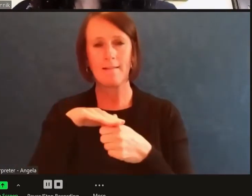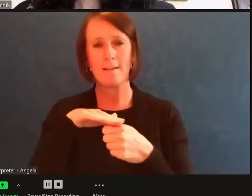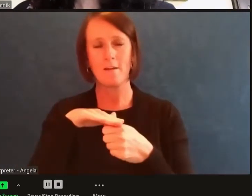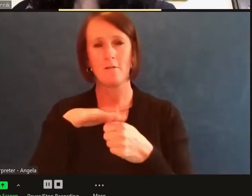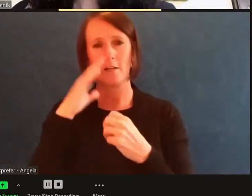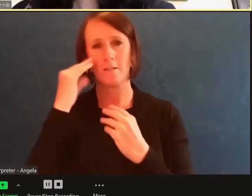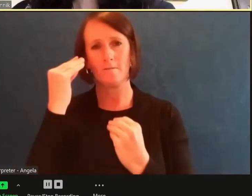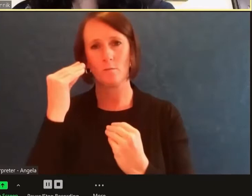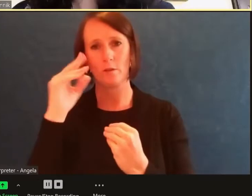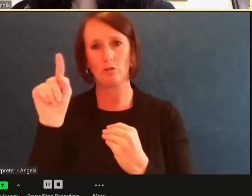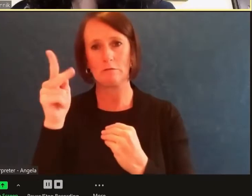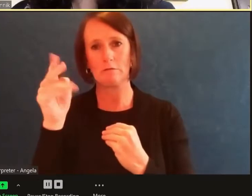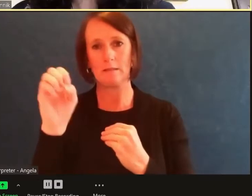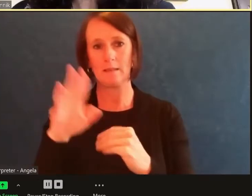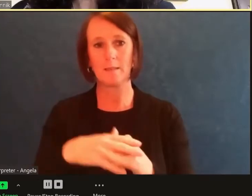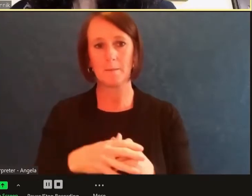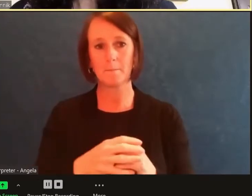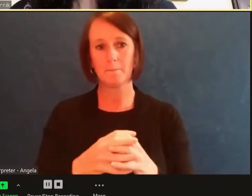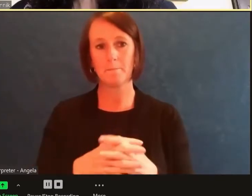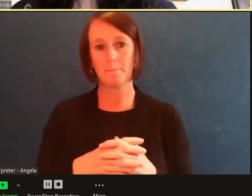Yeah, very, very much so.